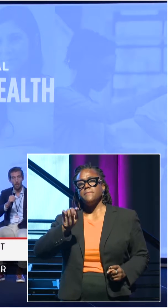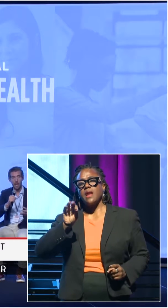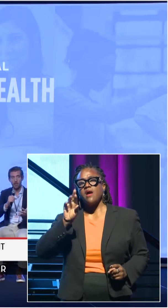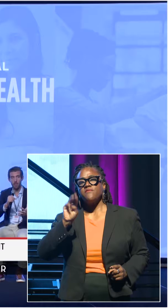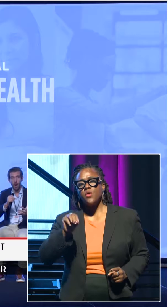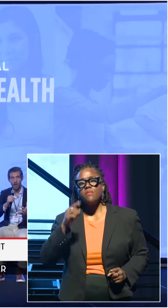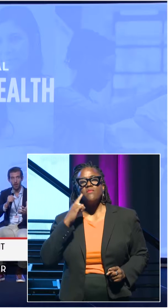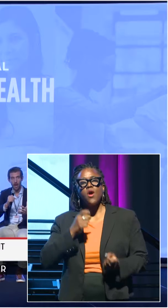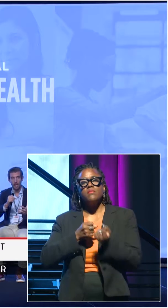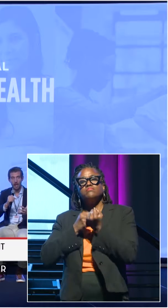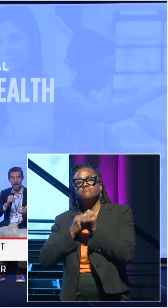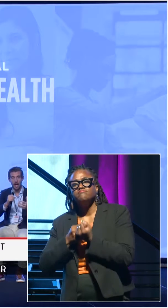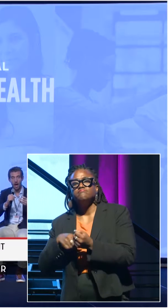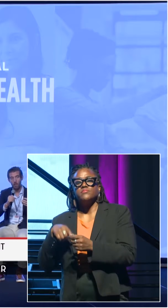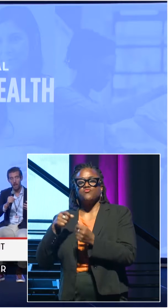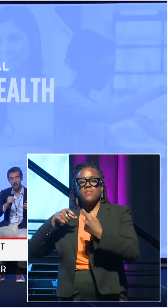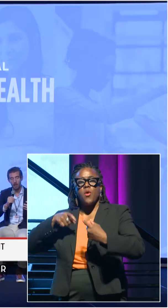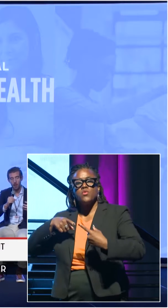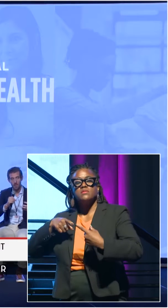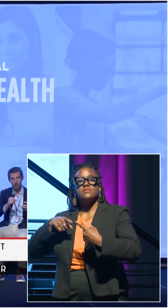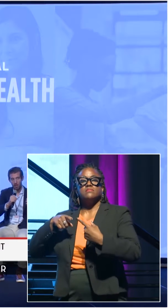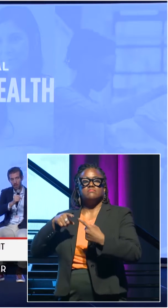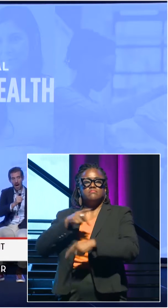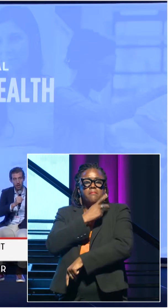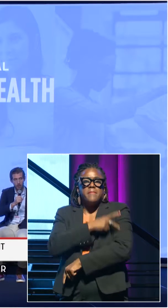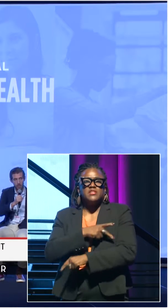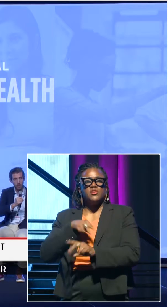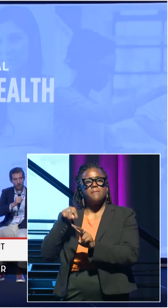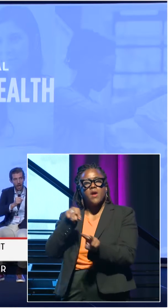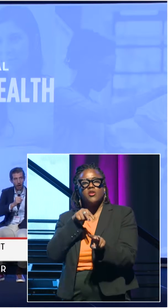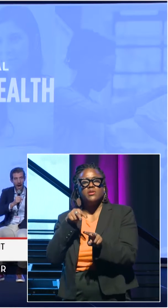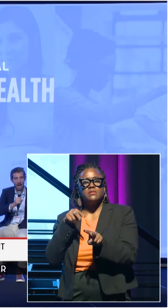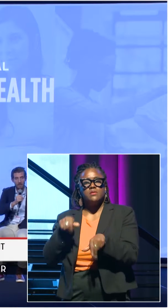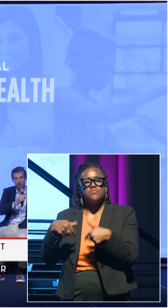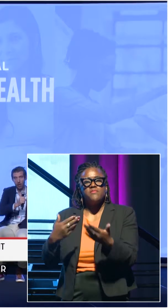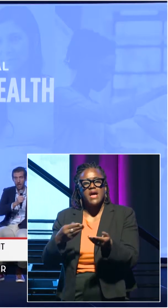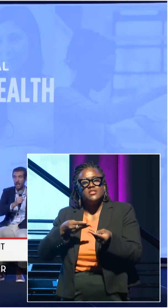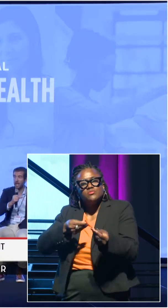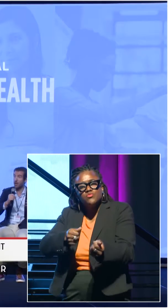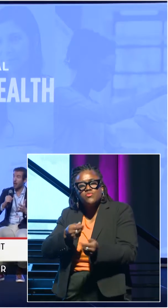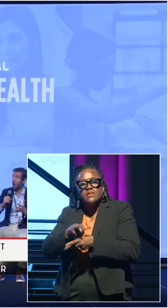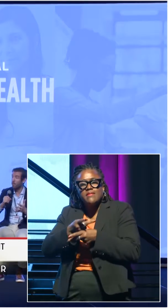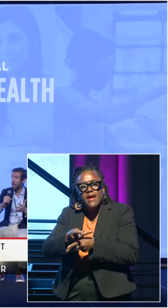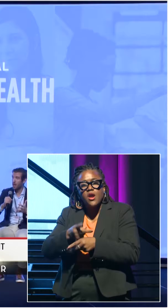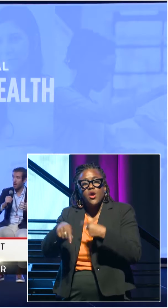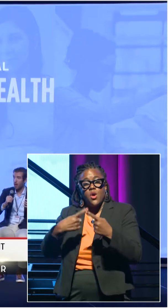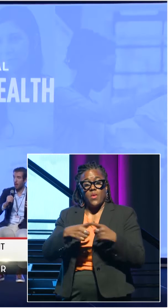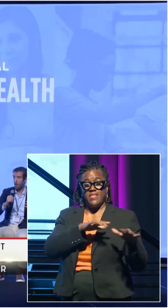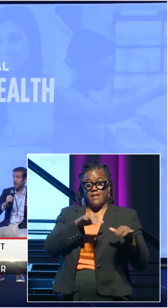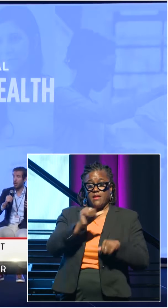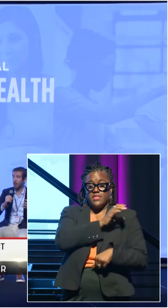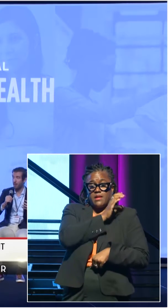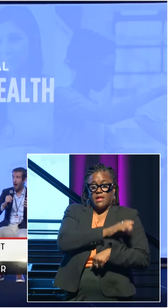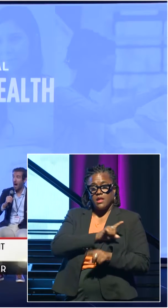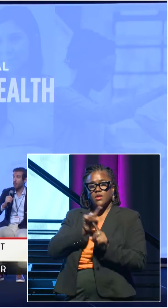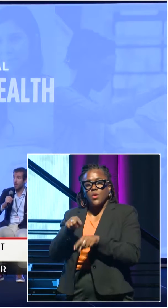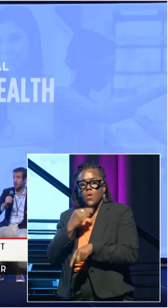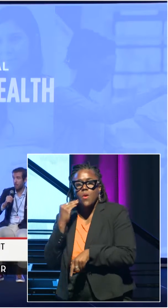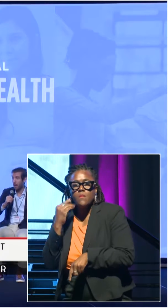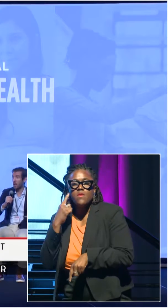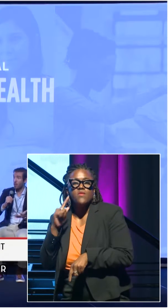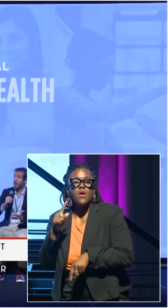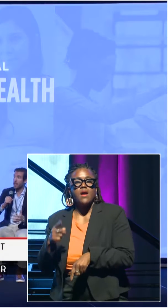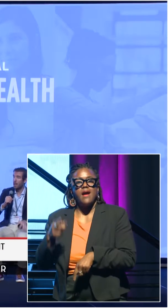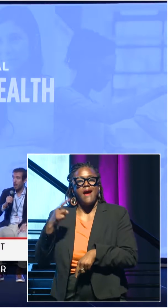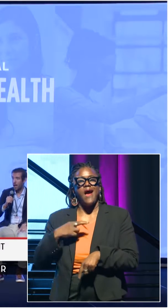on remote patient monitoring and helping providers move care out of the clinic and into the home, particularly for